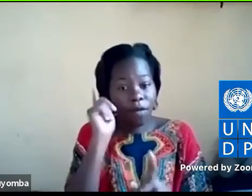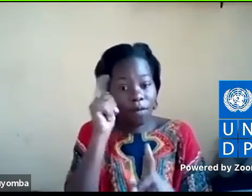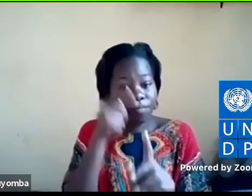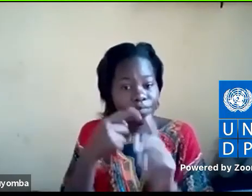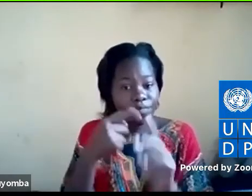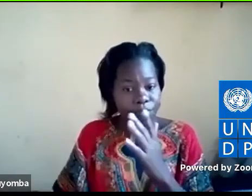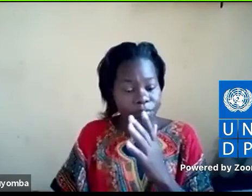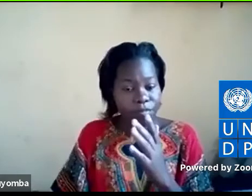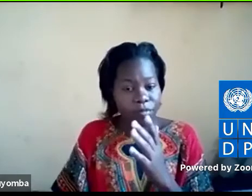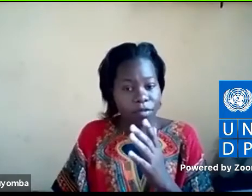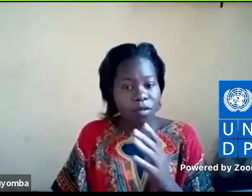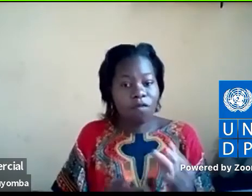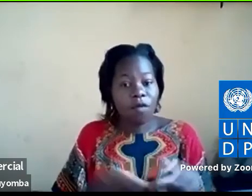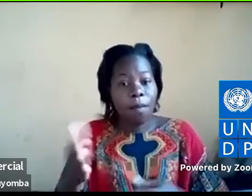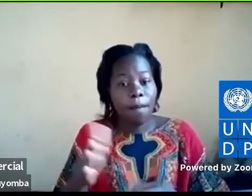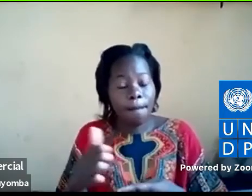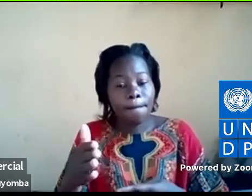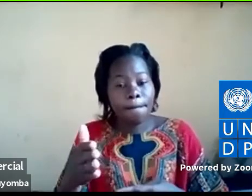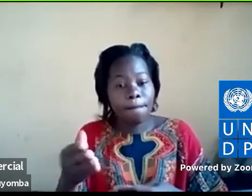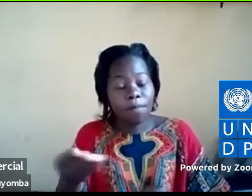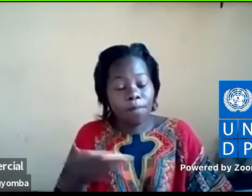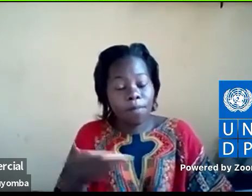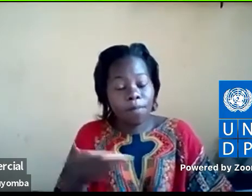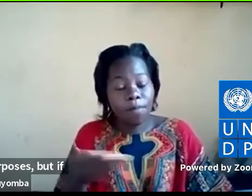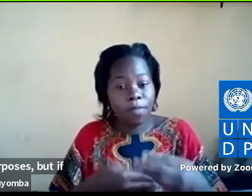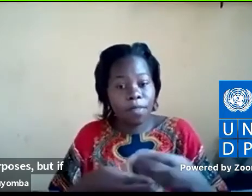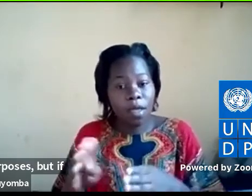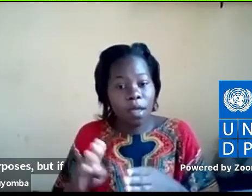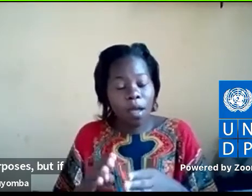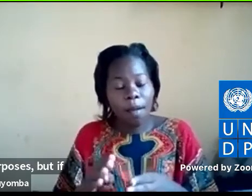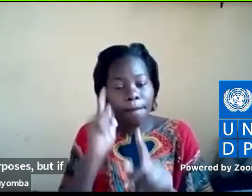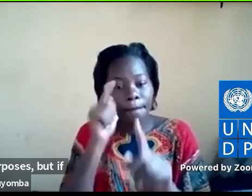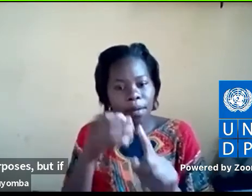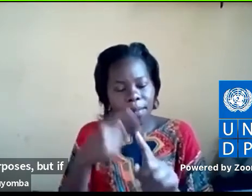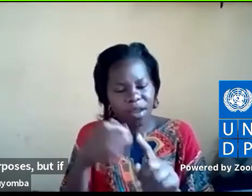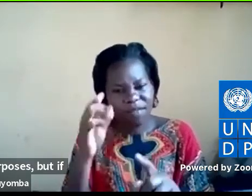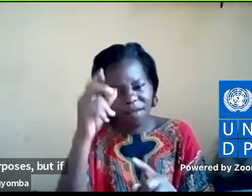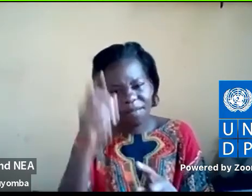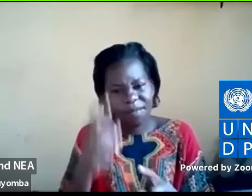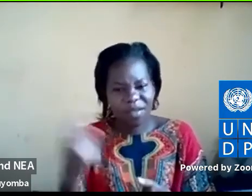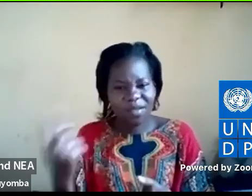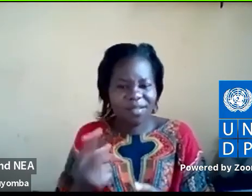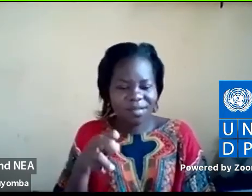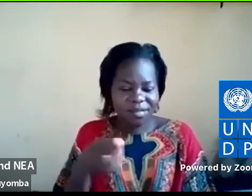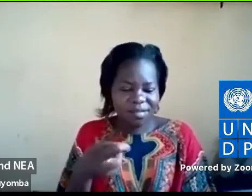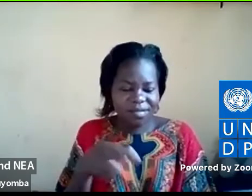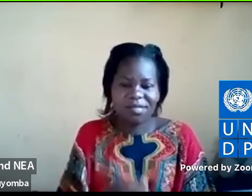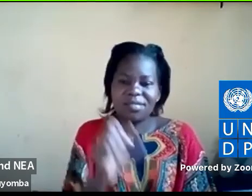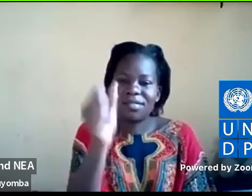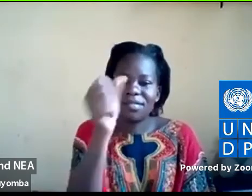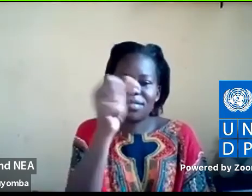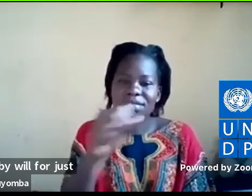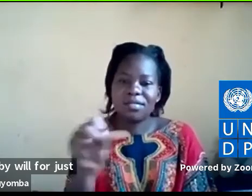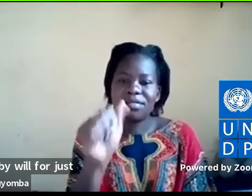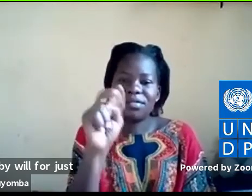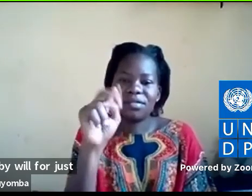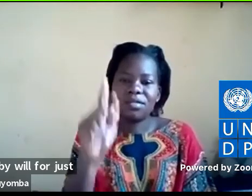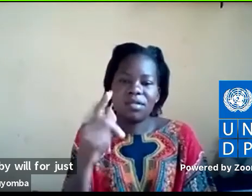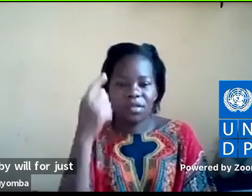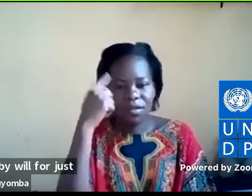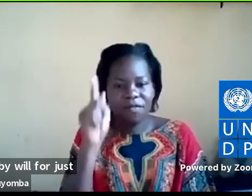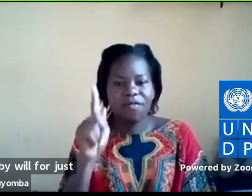commercial purposes. But if someone is just digging out sand at nearby well for just their domestic use or building